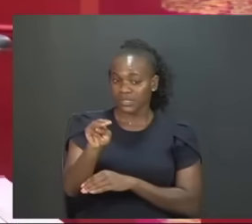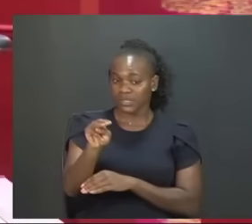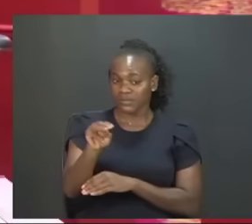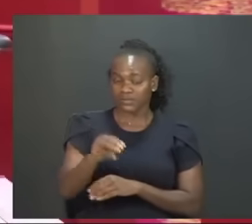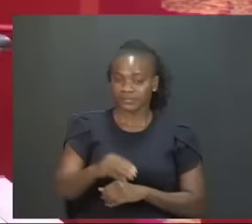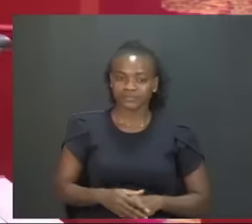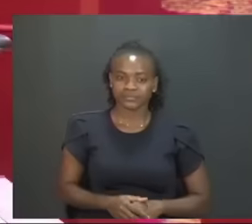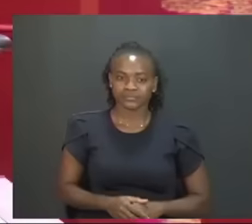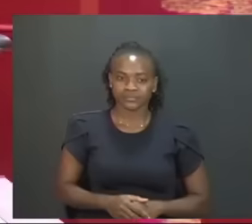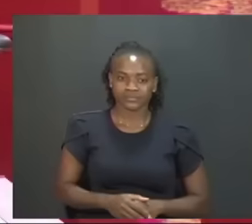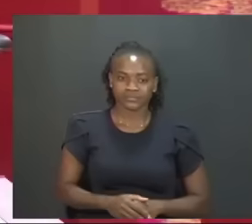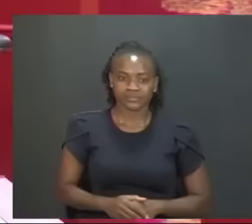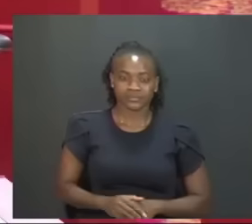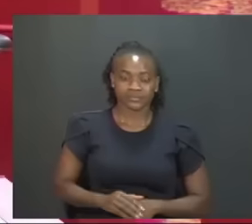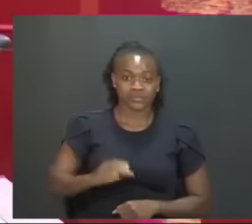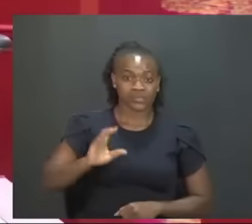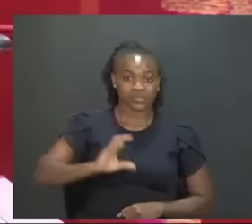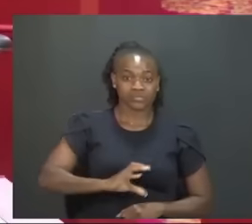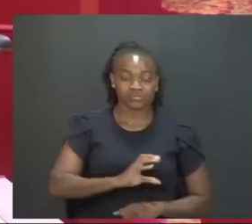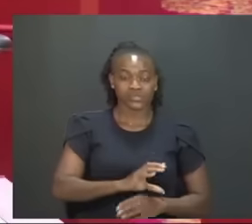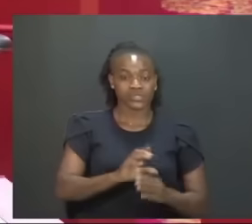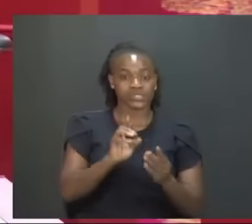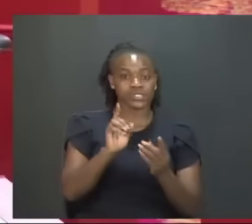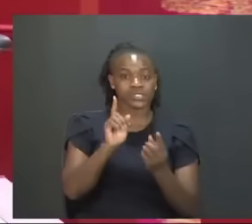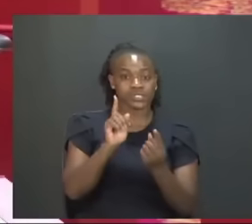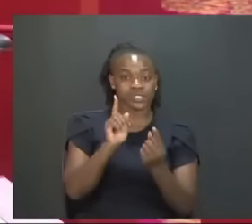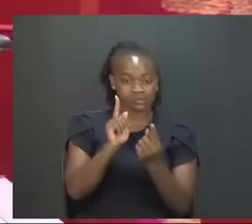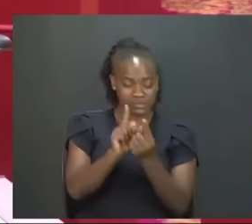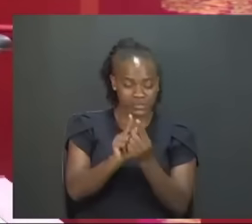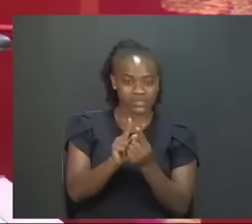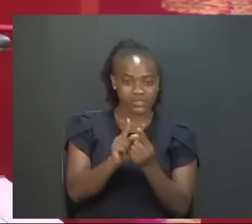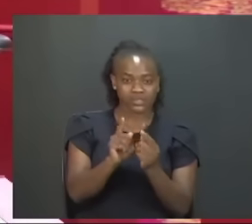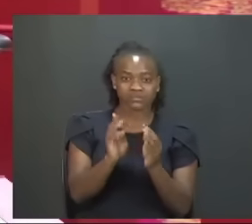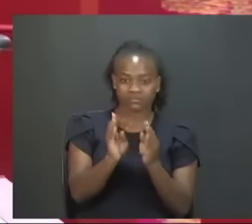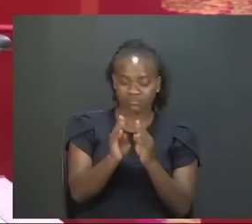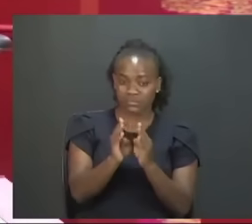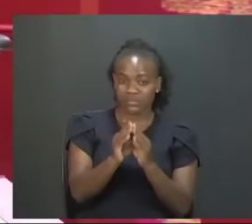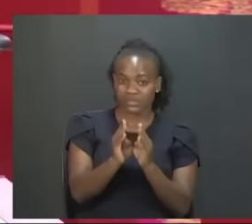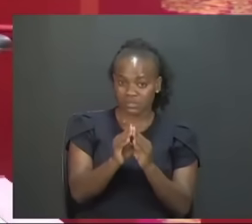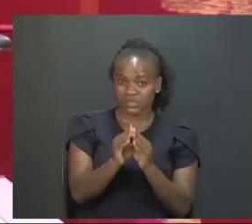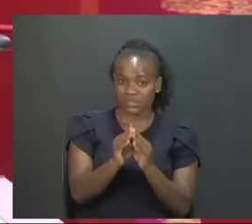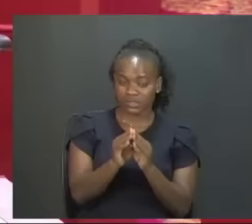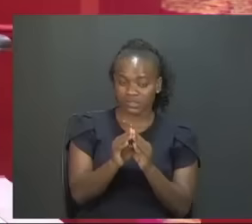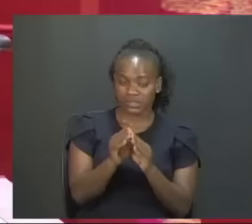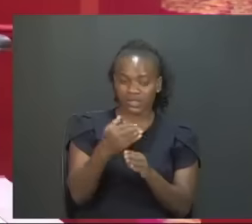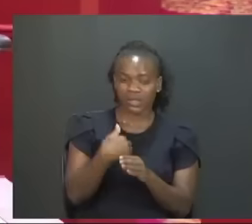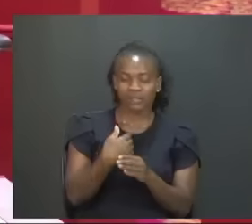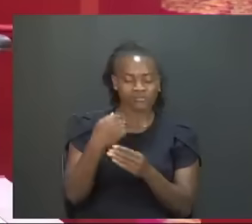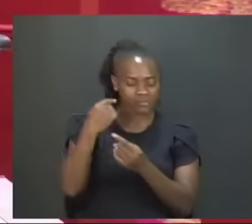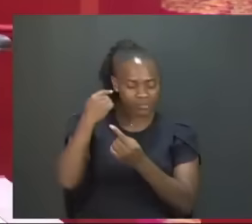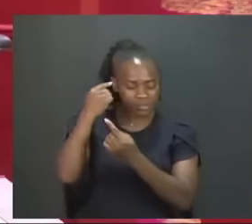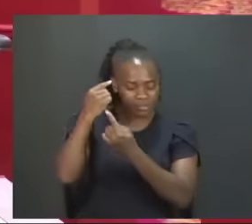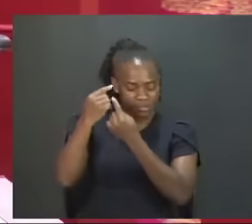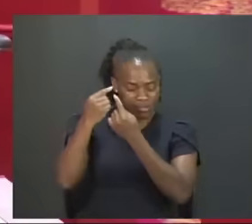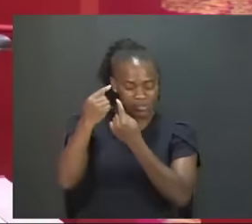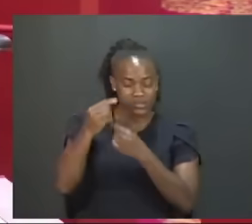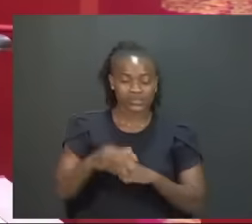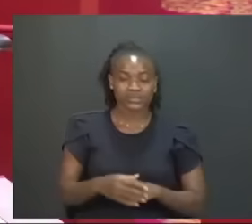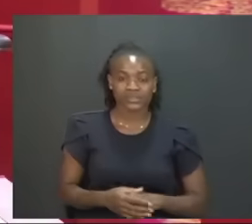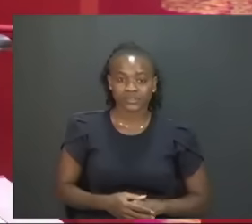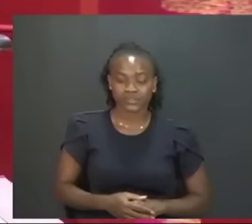the committee will meet to, yes, this Monday, the committee will meet to consider